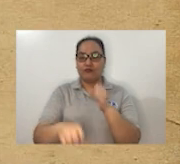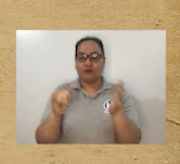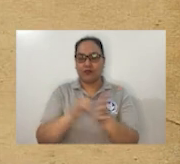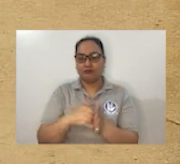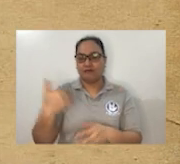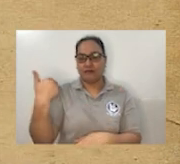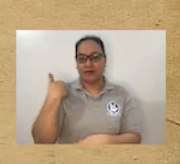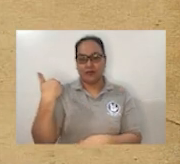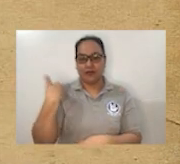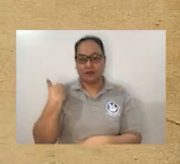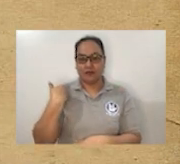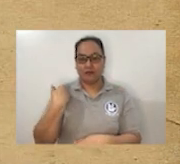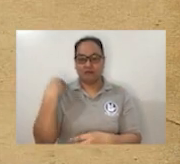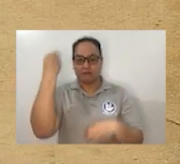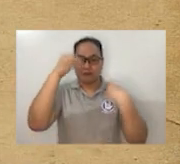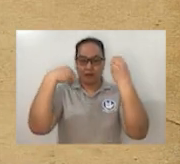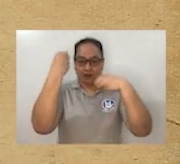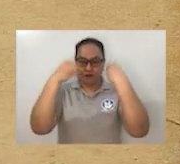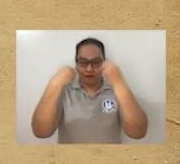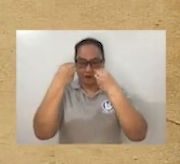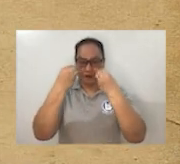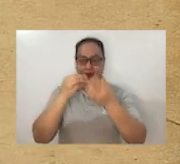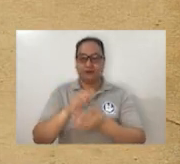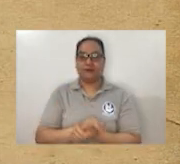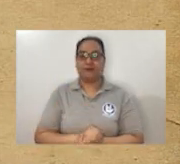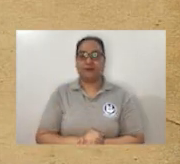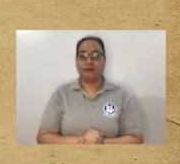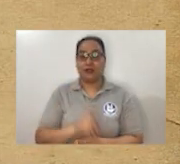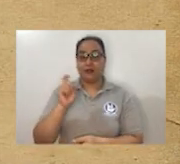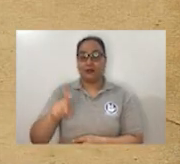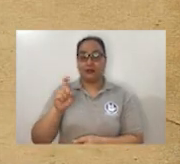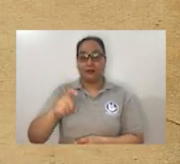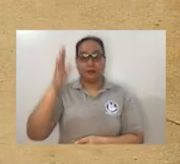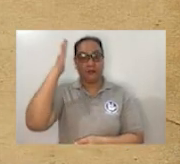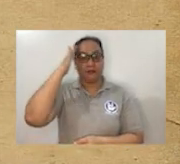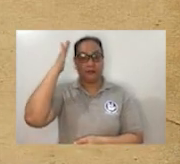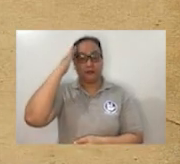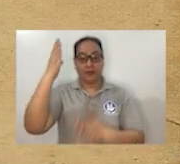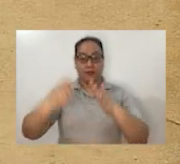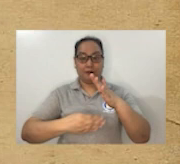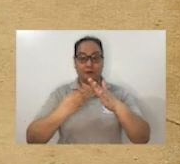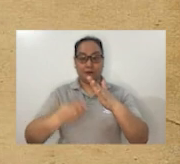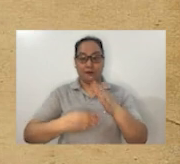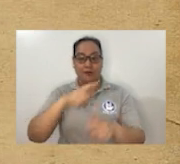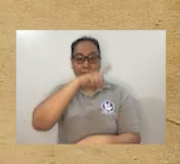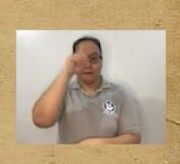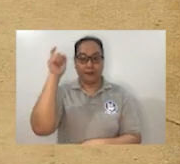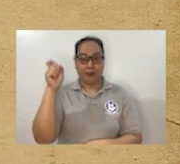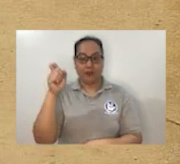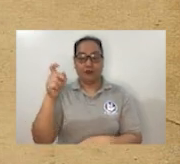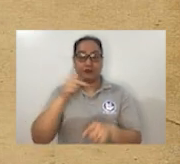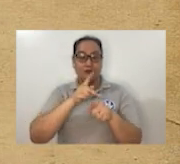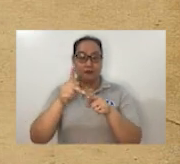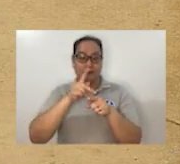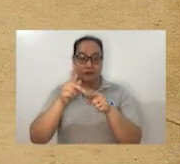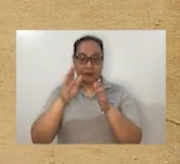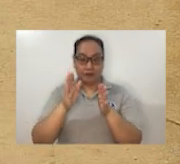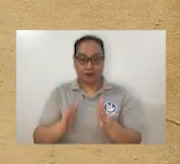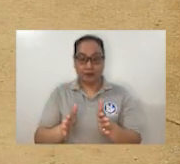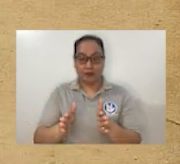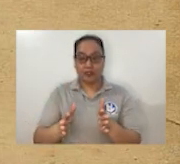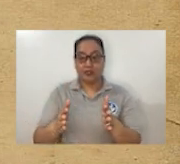Fernandino Tints, because after the break, we will have Photoshop activities. So, please stay